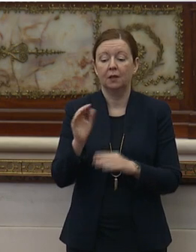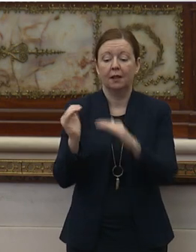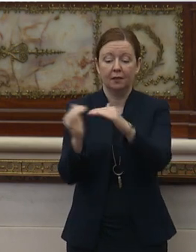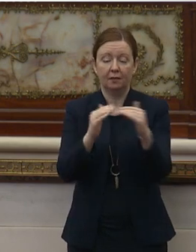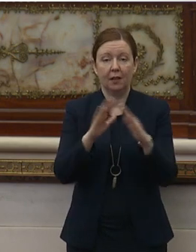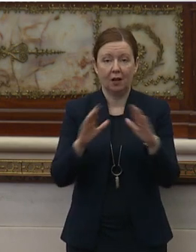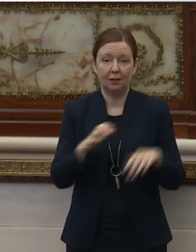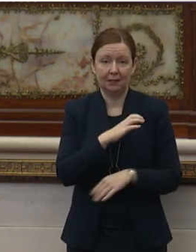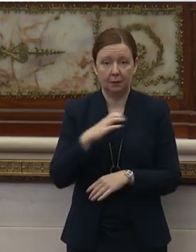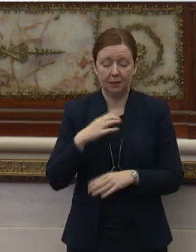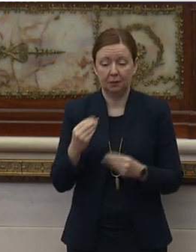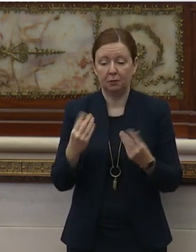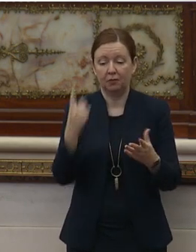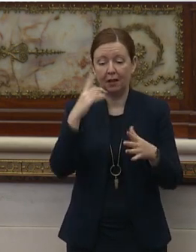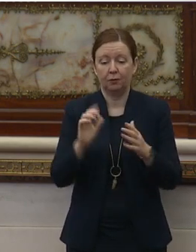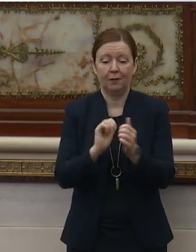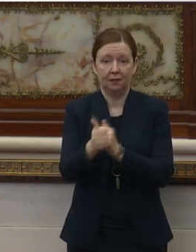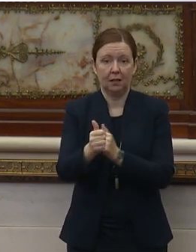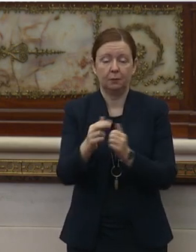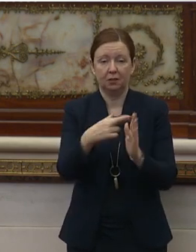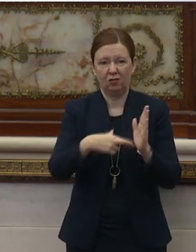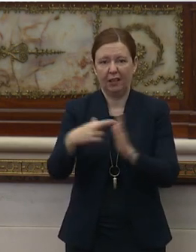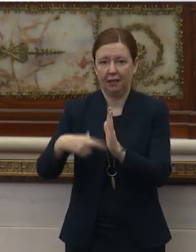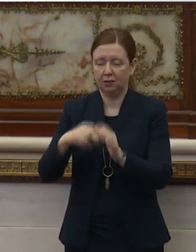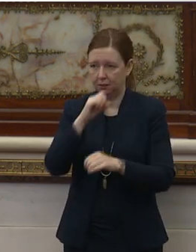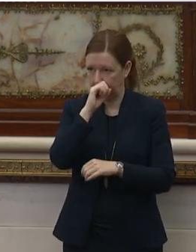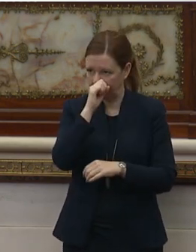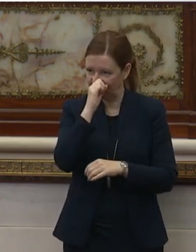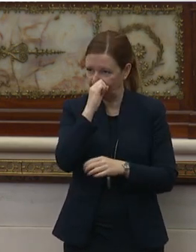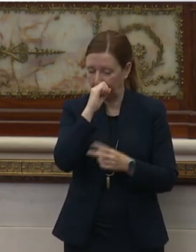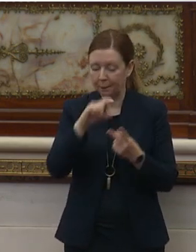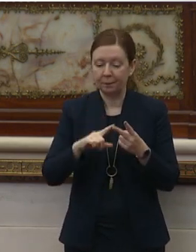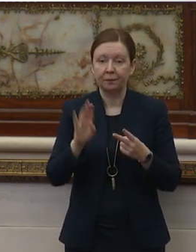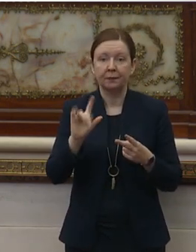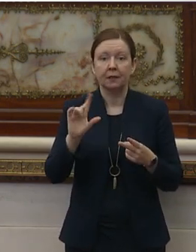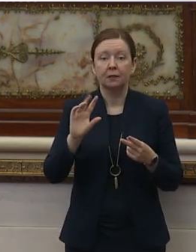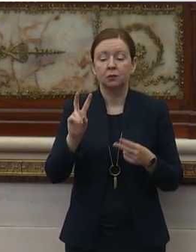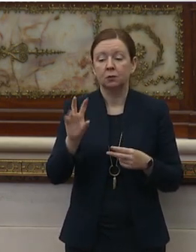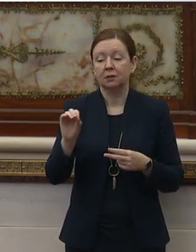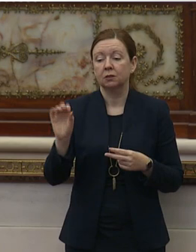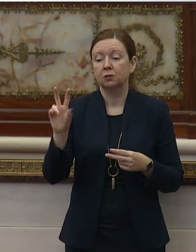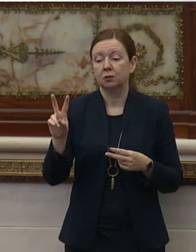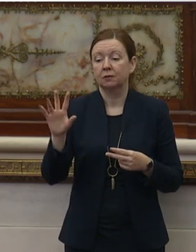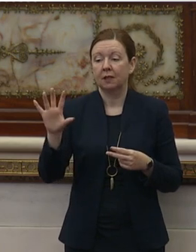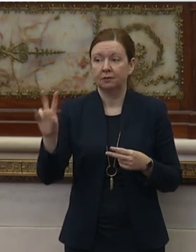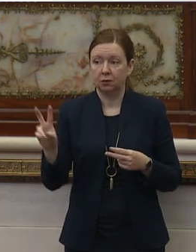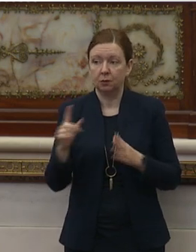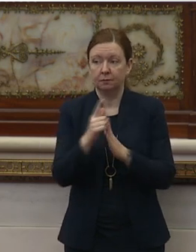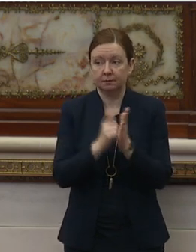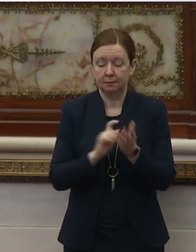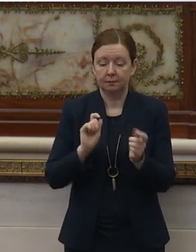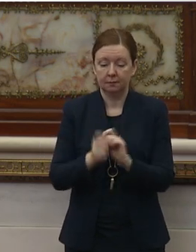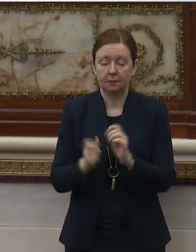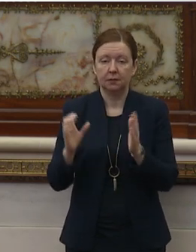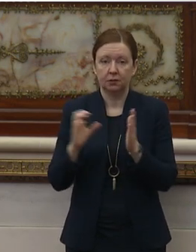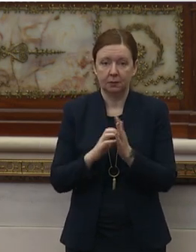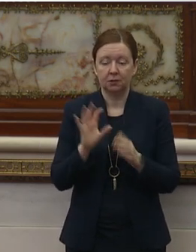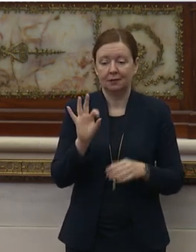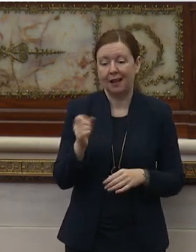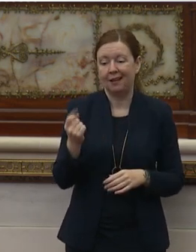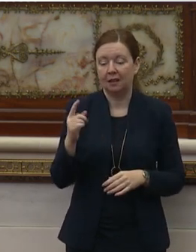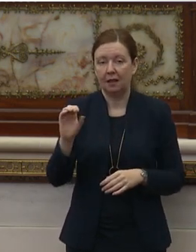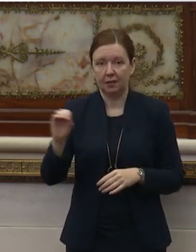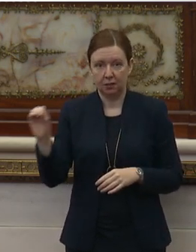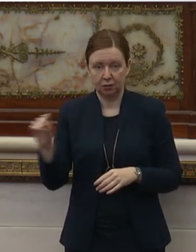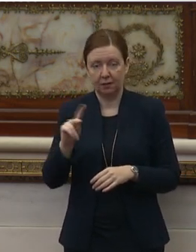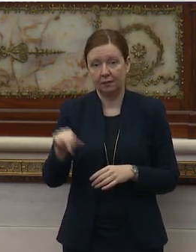Commission and to provide for the adoption of regulations. And bill number 200252, entitled an ordinance amending chapter